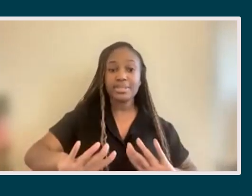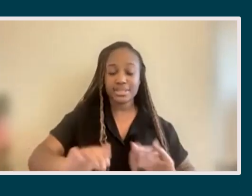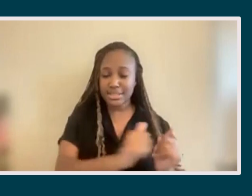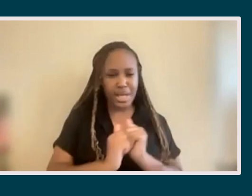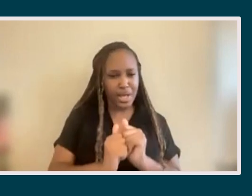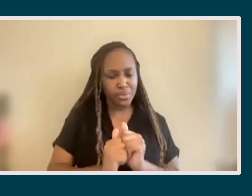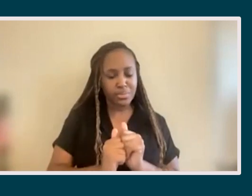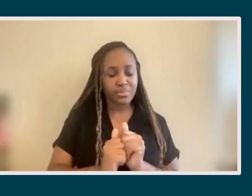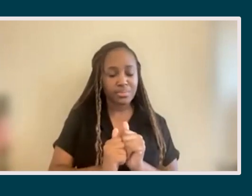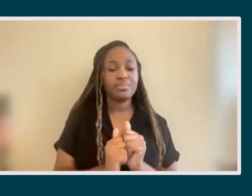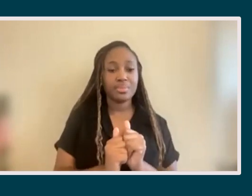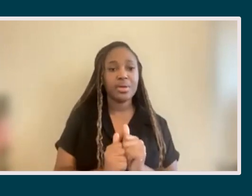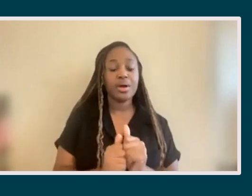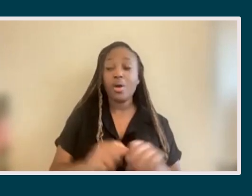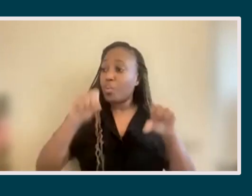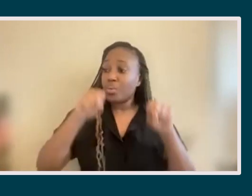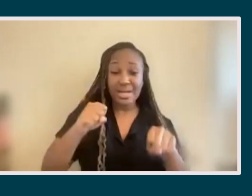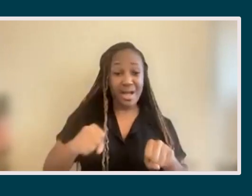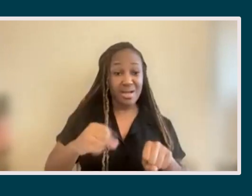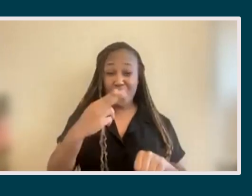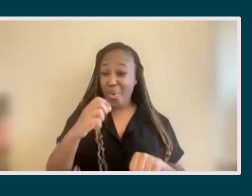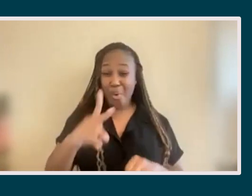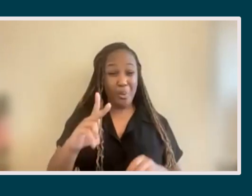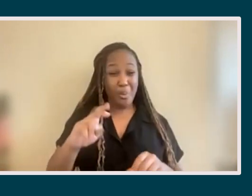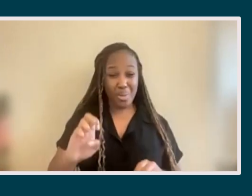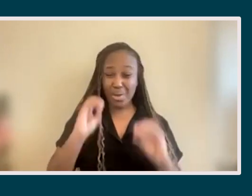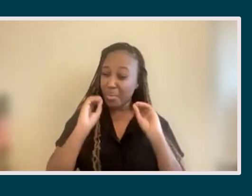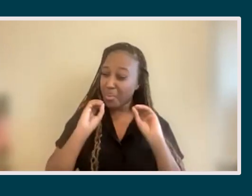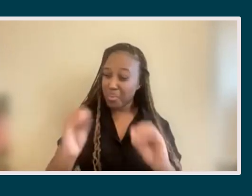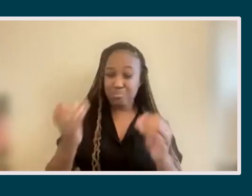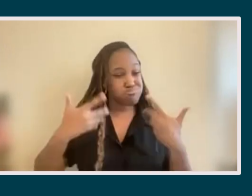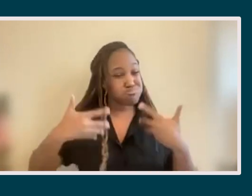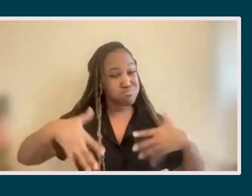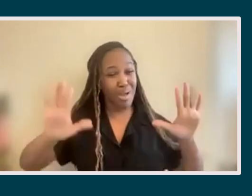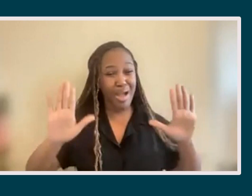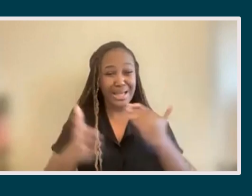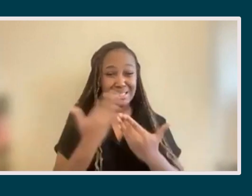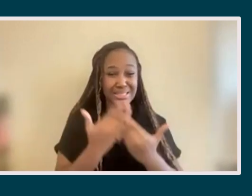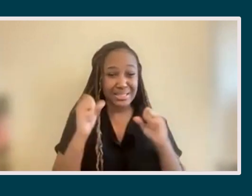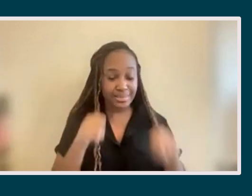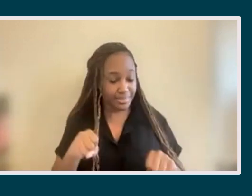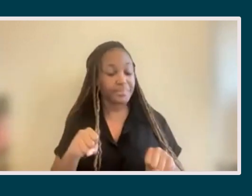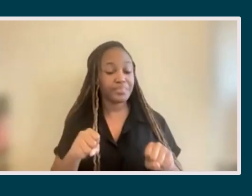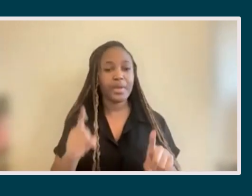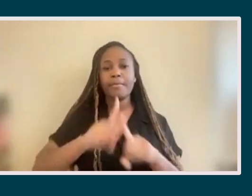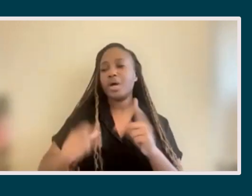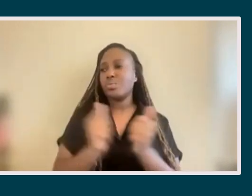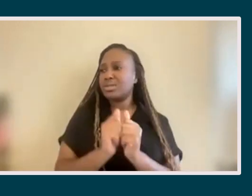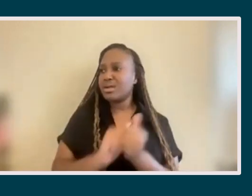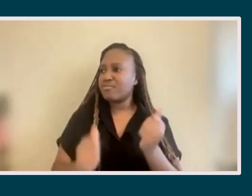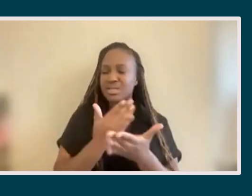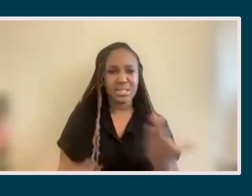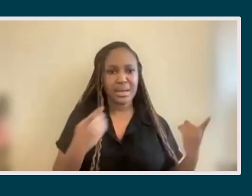in, we can be hopeless and just give up. And with everything that's happening around us, for